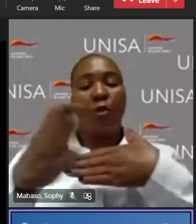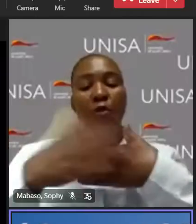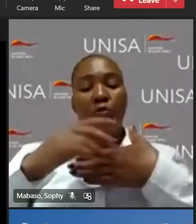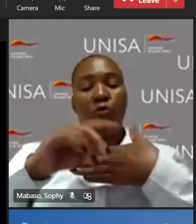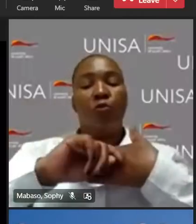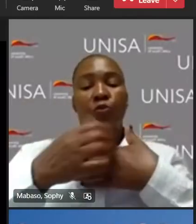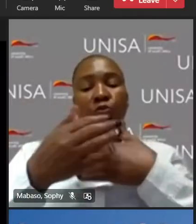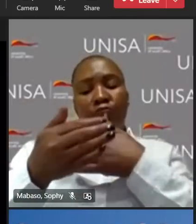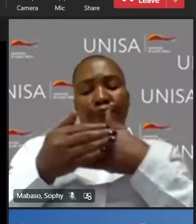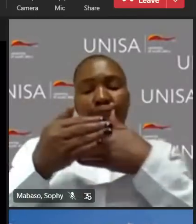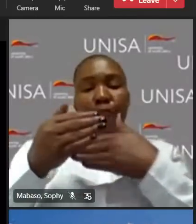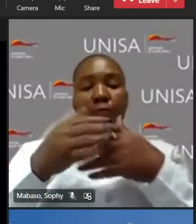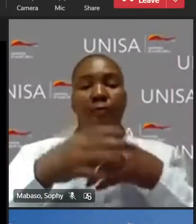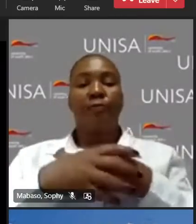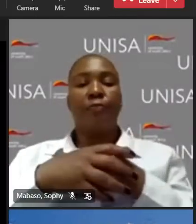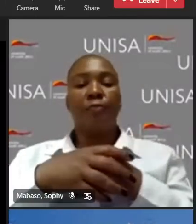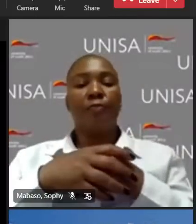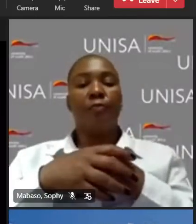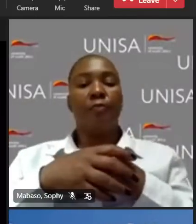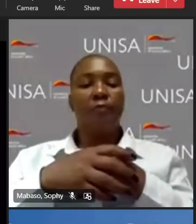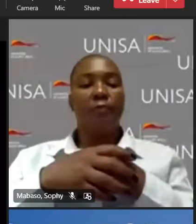soon.